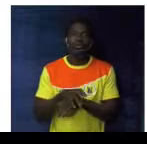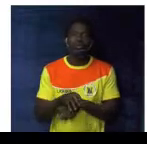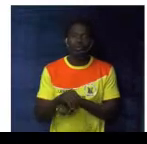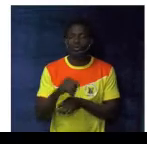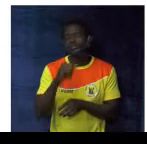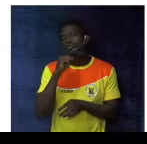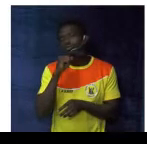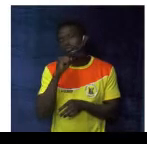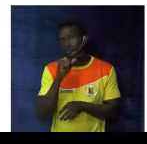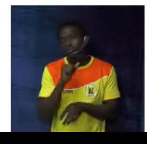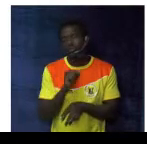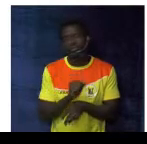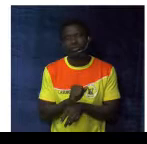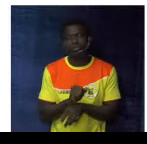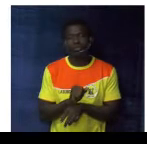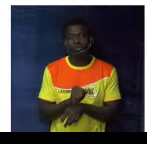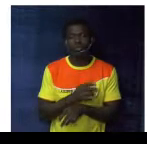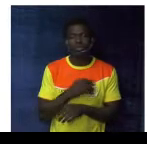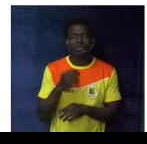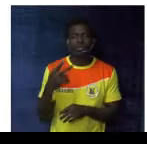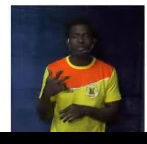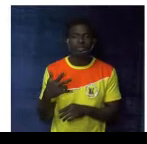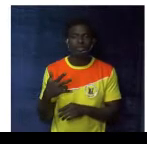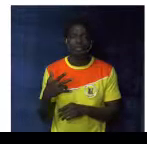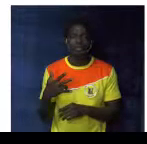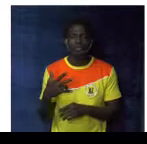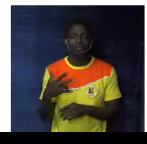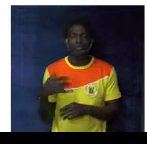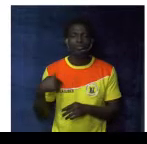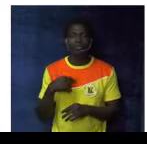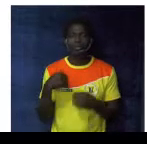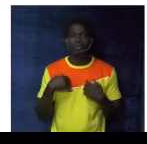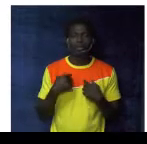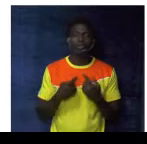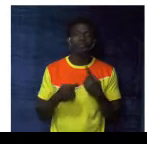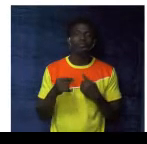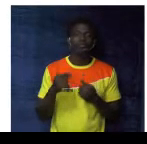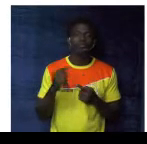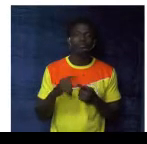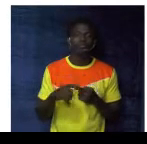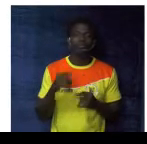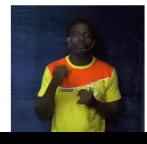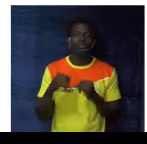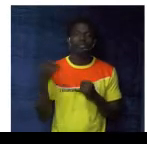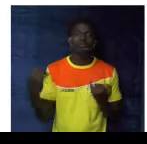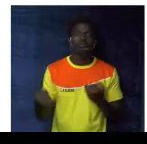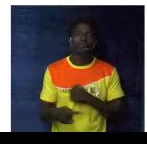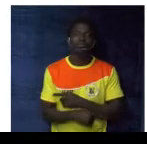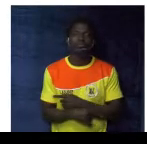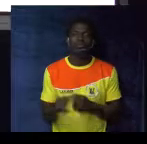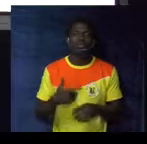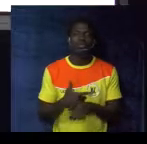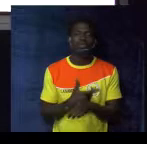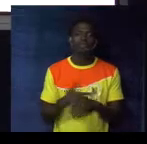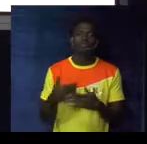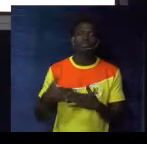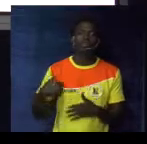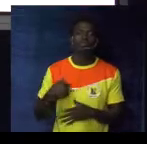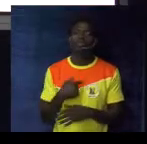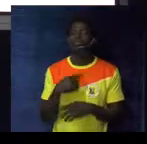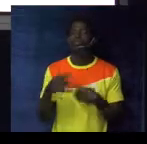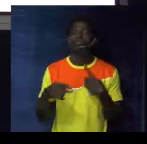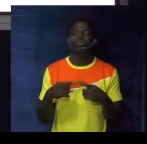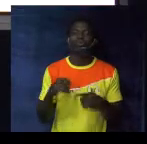unemployment. We have come to the end of today's lesson. But before we go, I have a